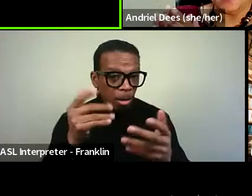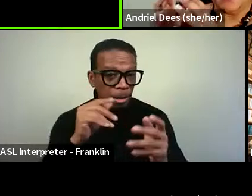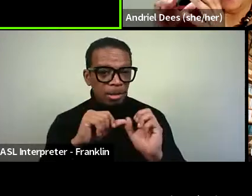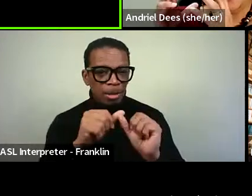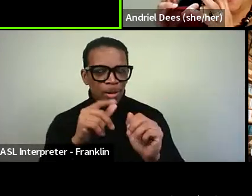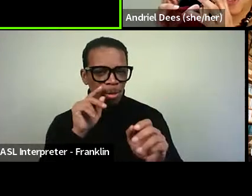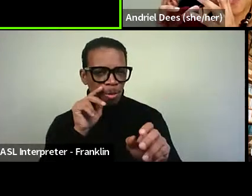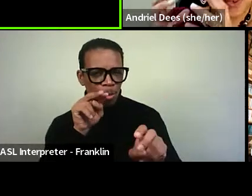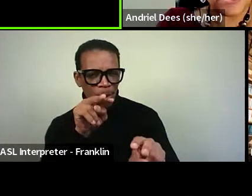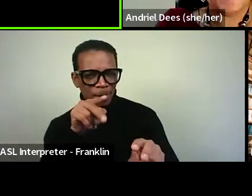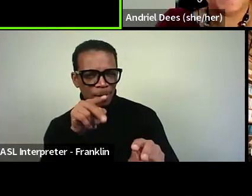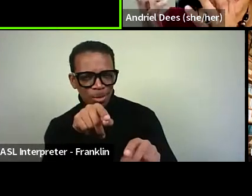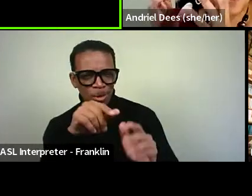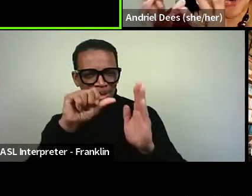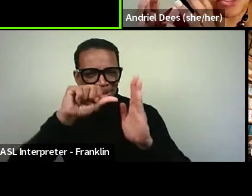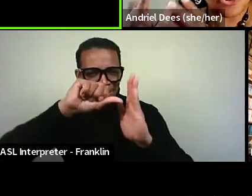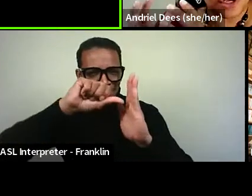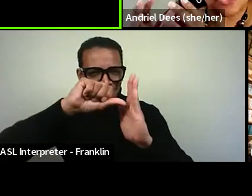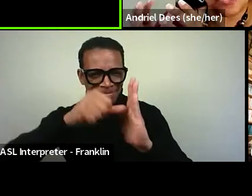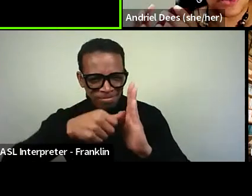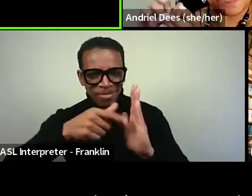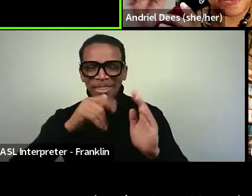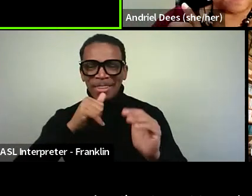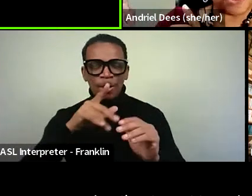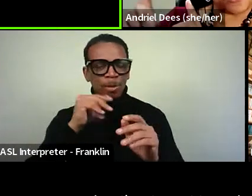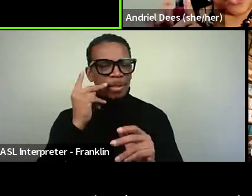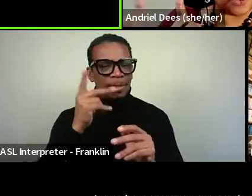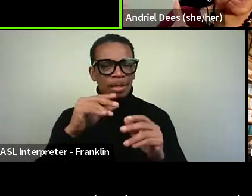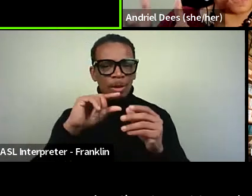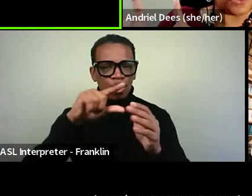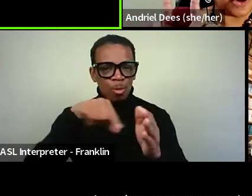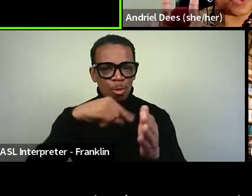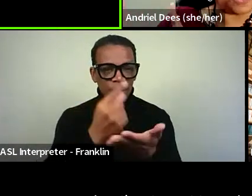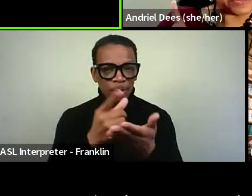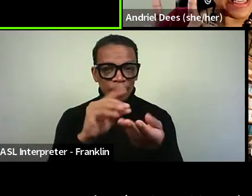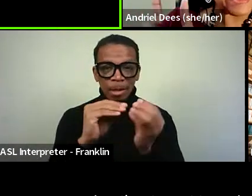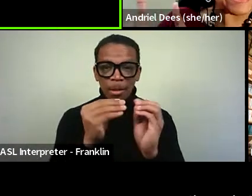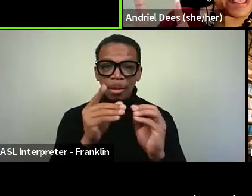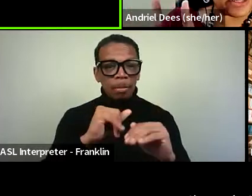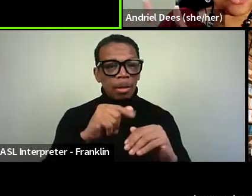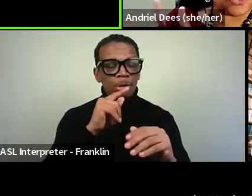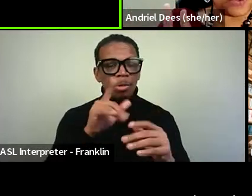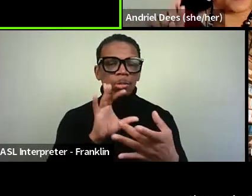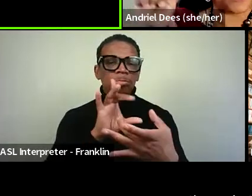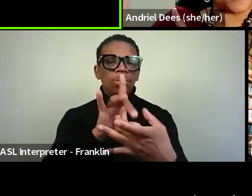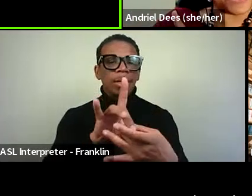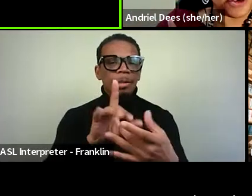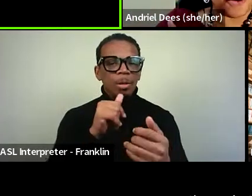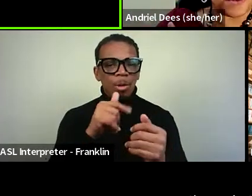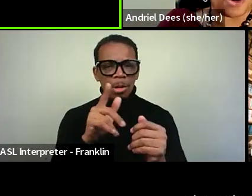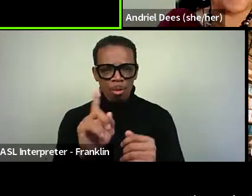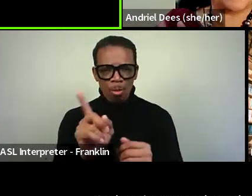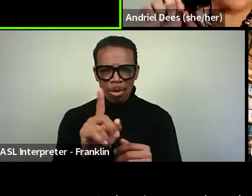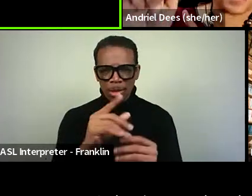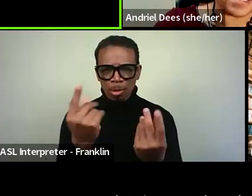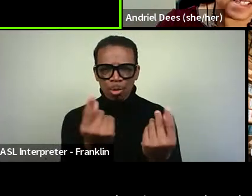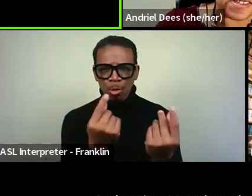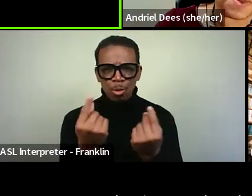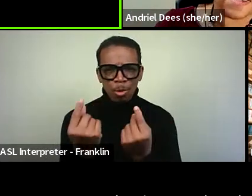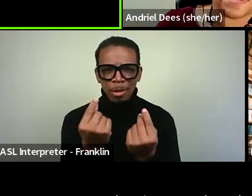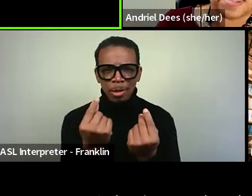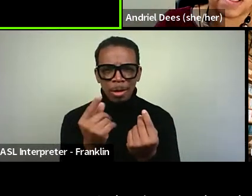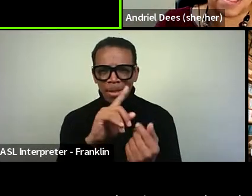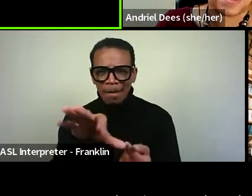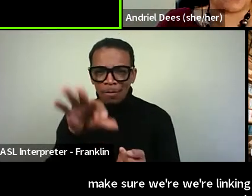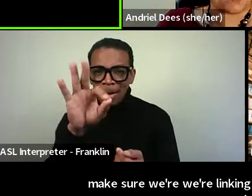that, as we see the graduation rates, let's make sure we're linking that to, and where are they going? Are they finding